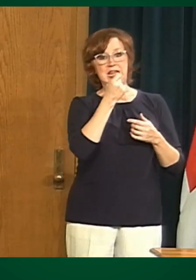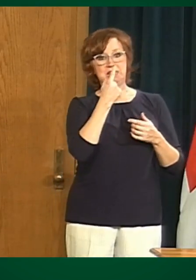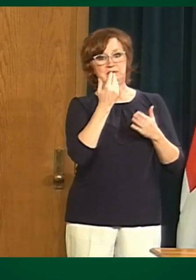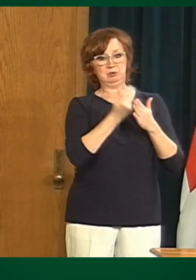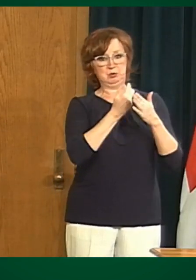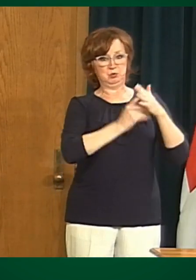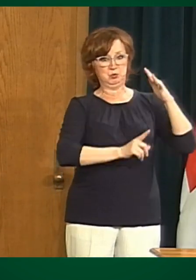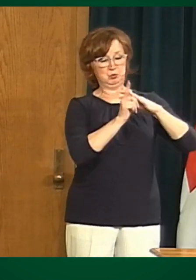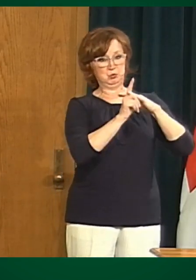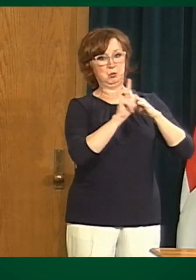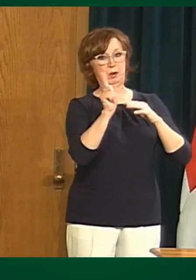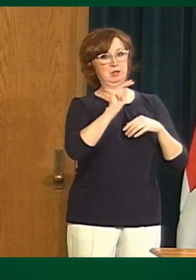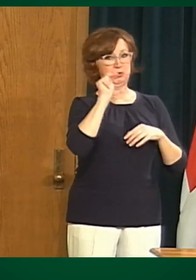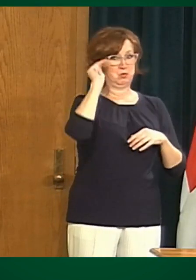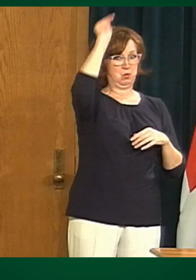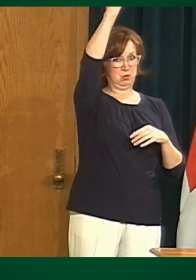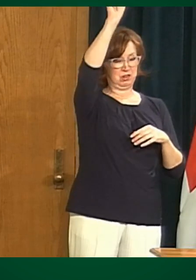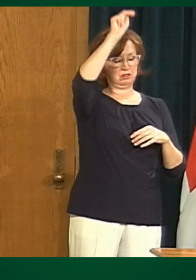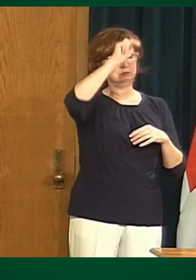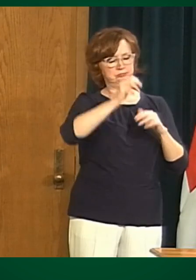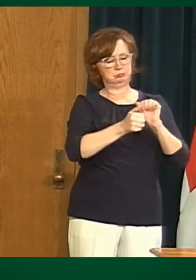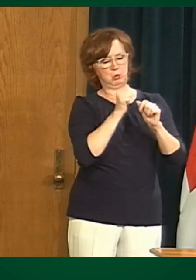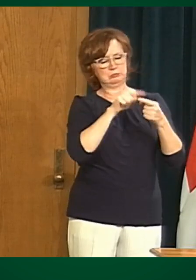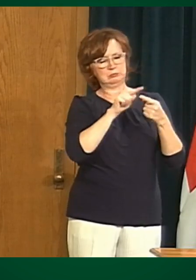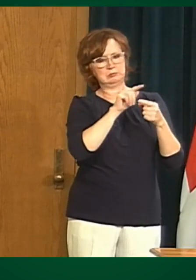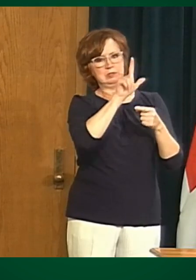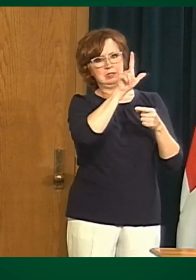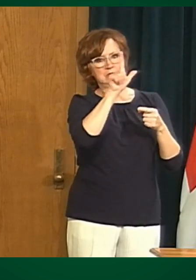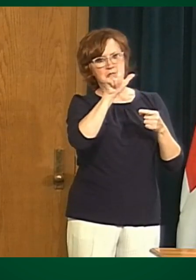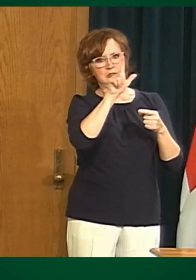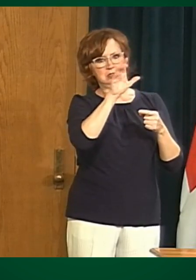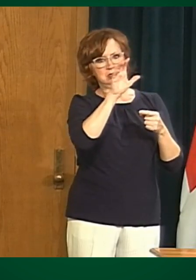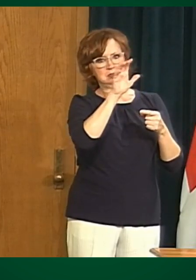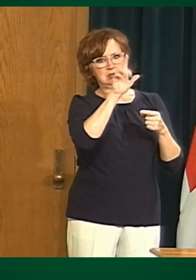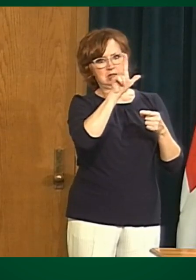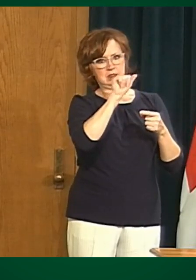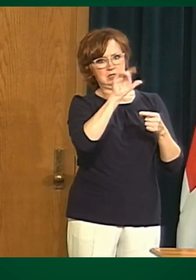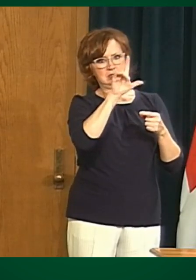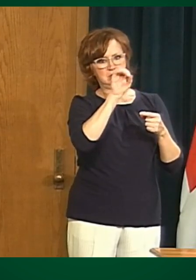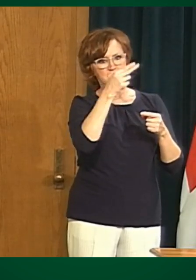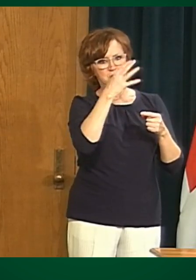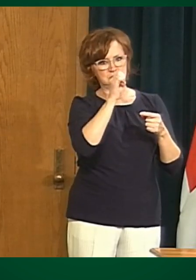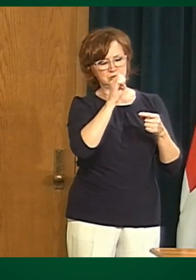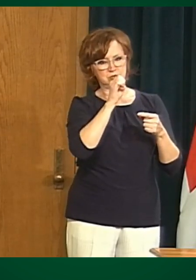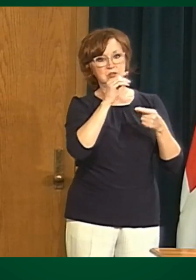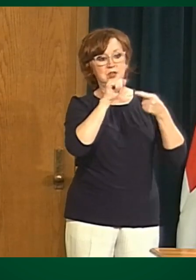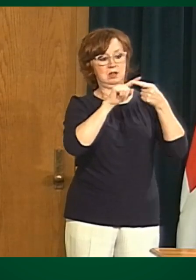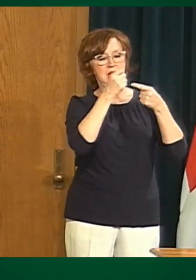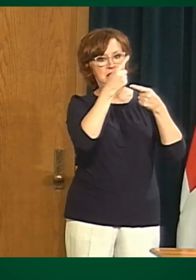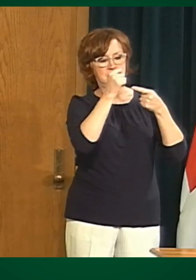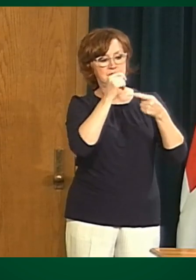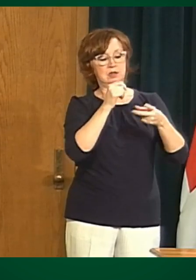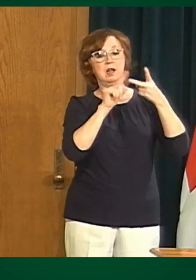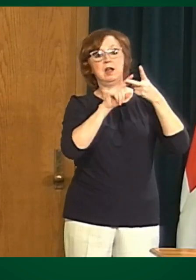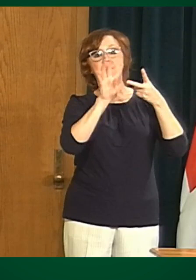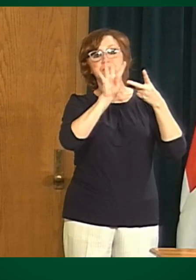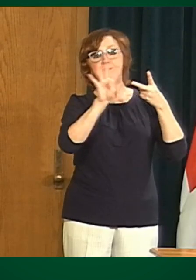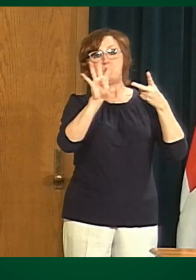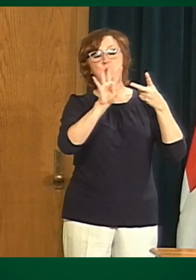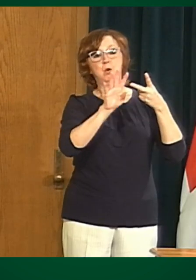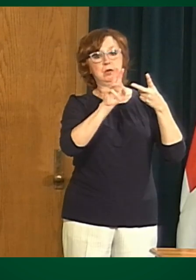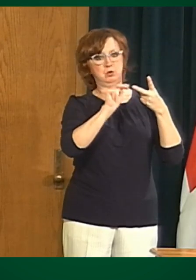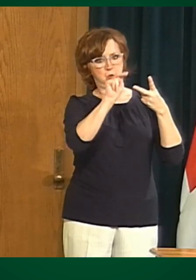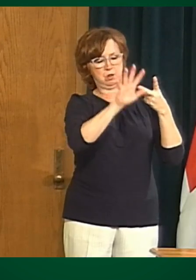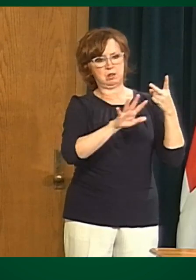north, which are primarily from the Loche area, and of course 5 cases in the north, out of which 4 are from the Lloydminster